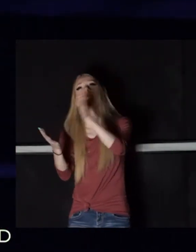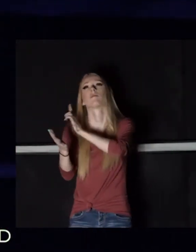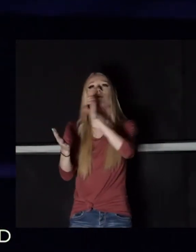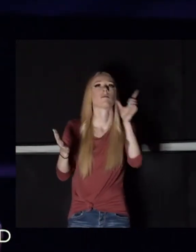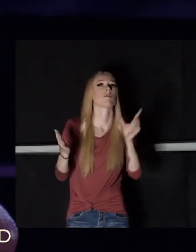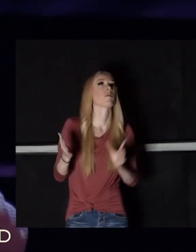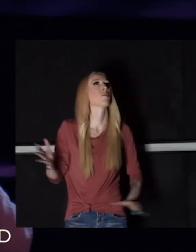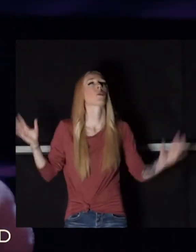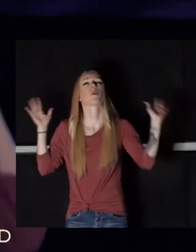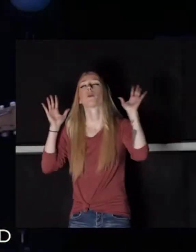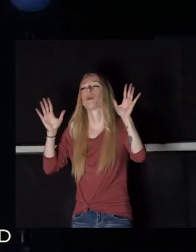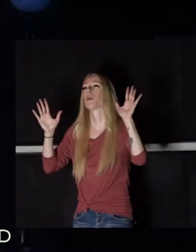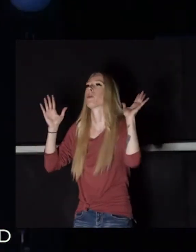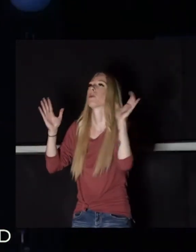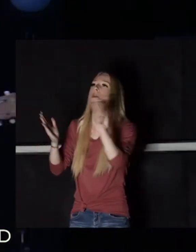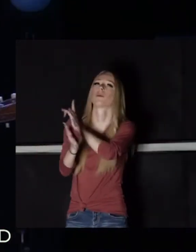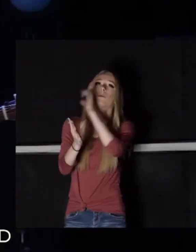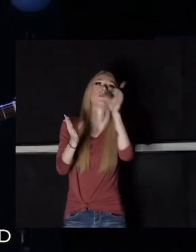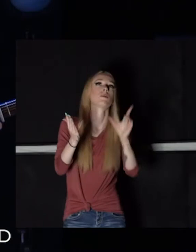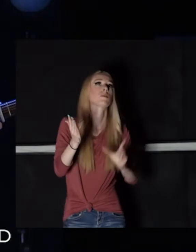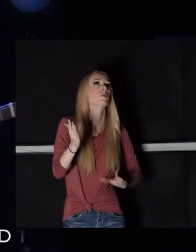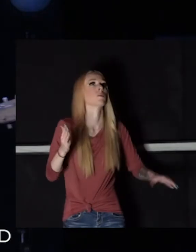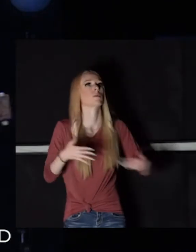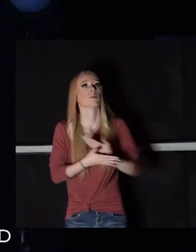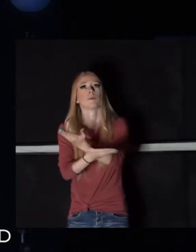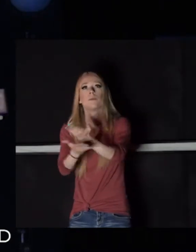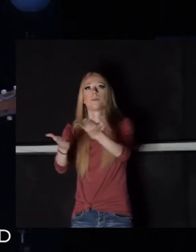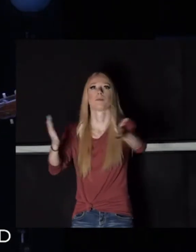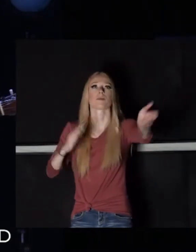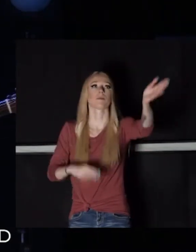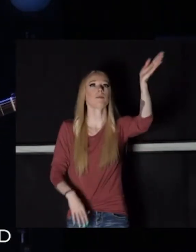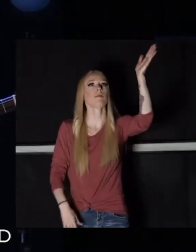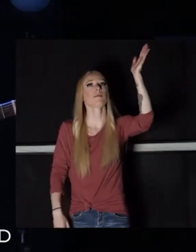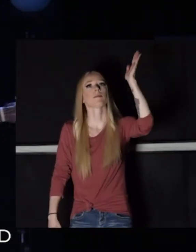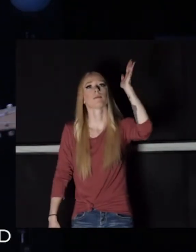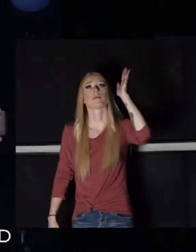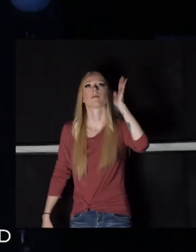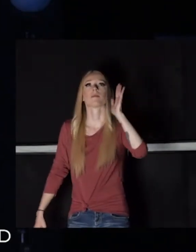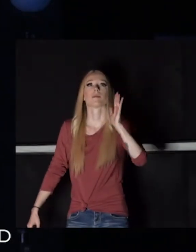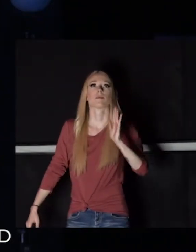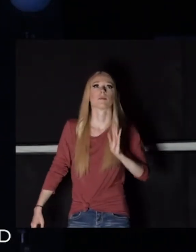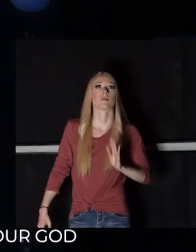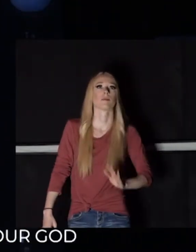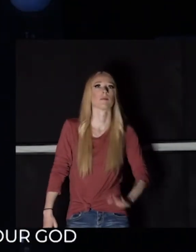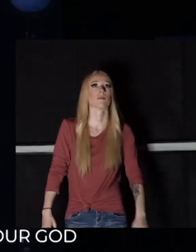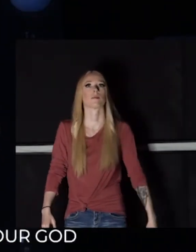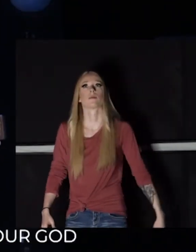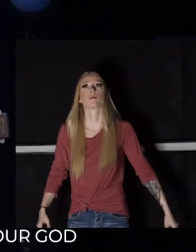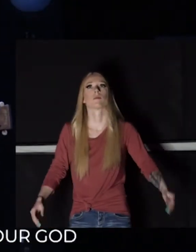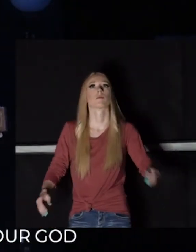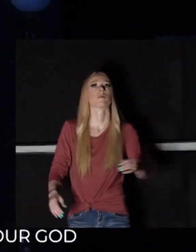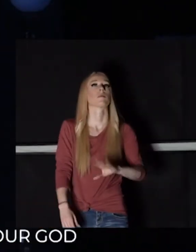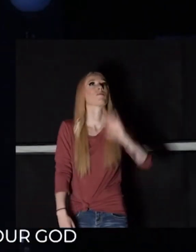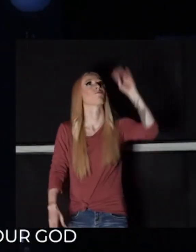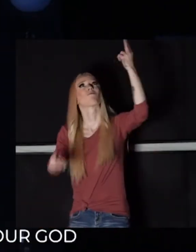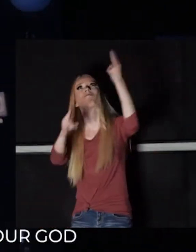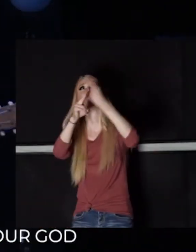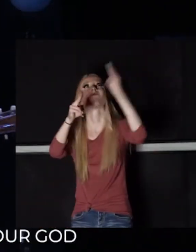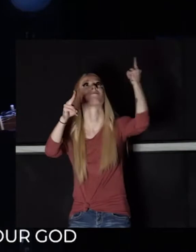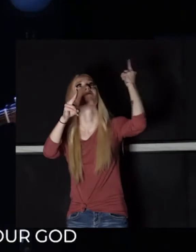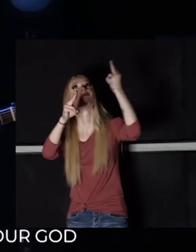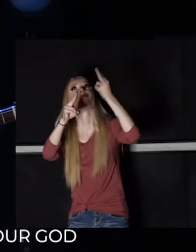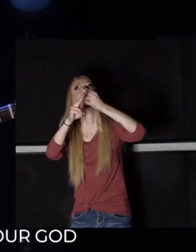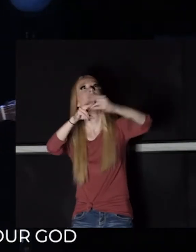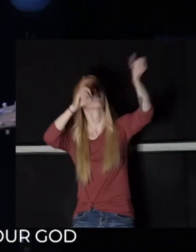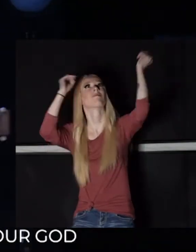Oh, Lord. Oh, Lord. Come on, all the praise, all the honor. No praise